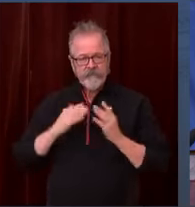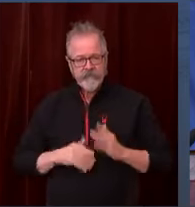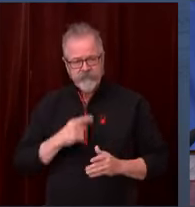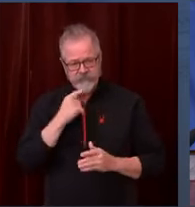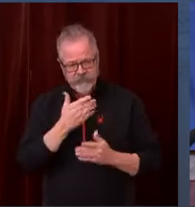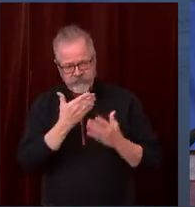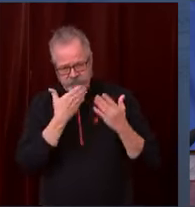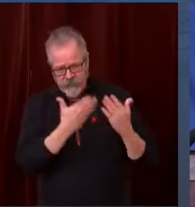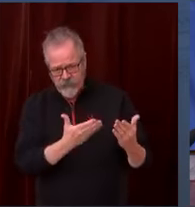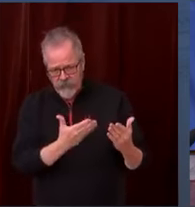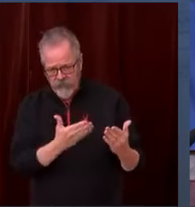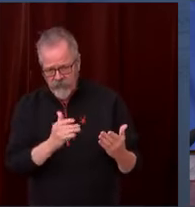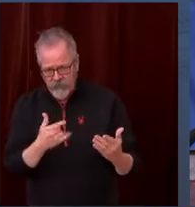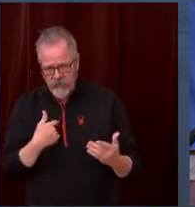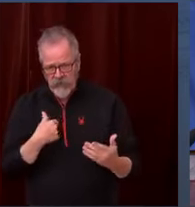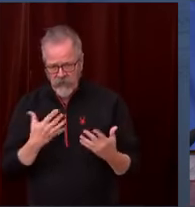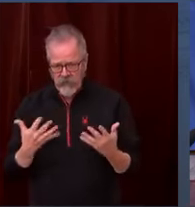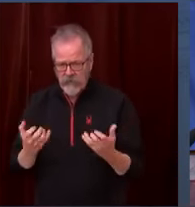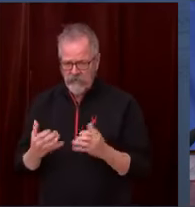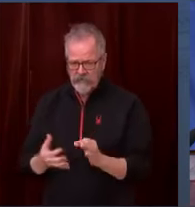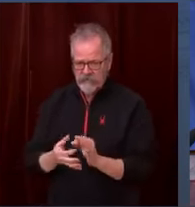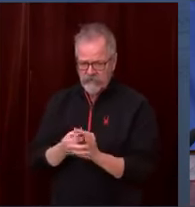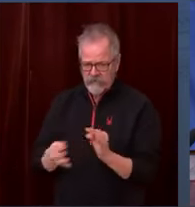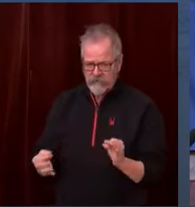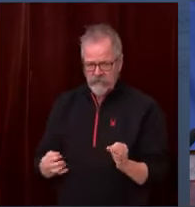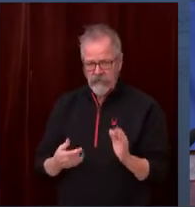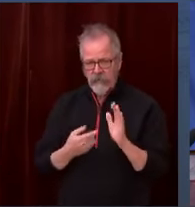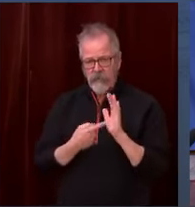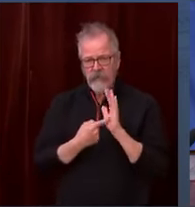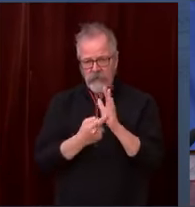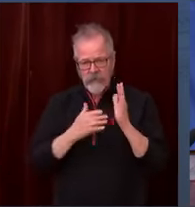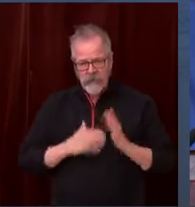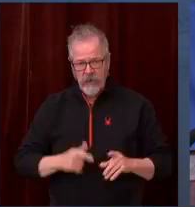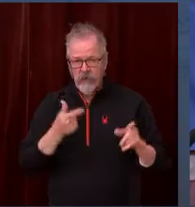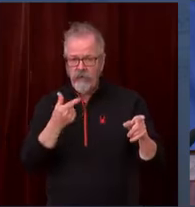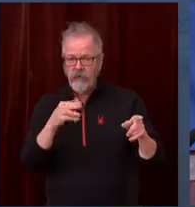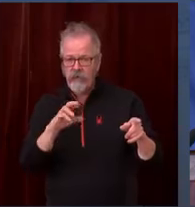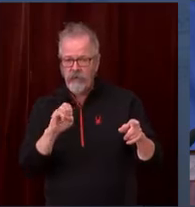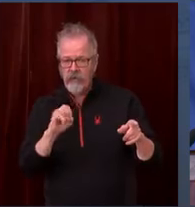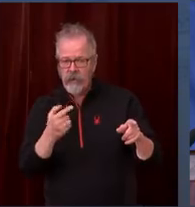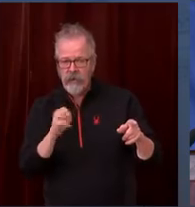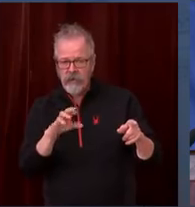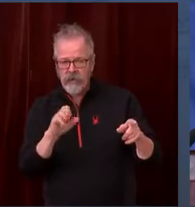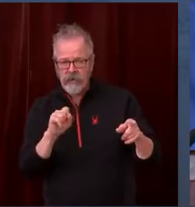bill creating this office. Thank you for your leadership. I think it's going to have some great effect.